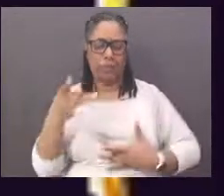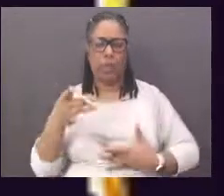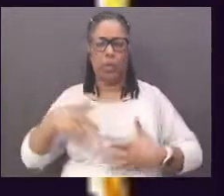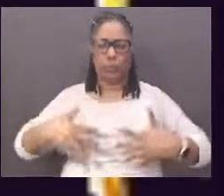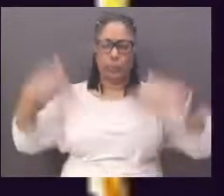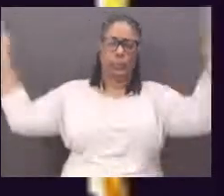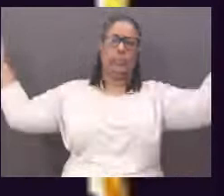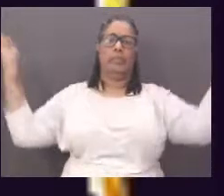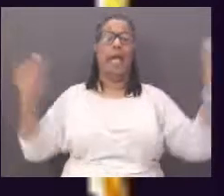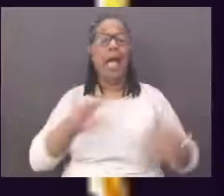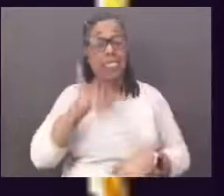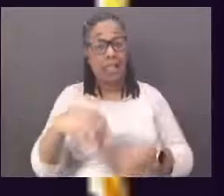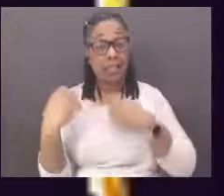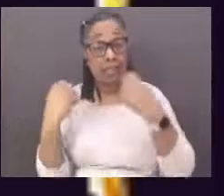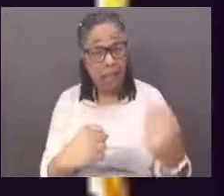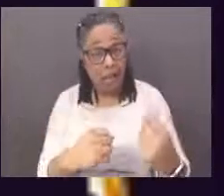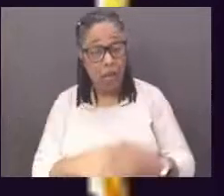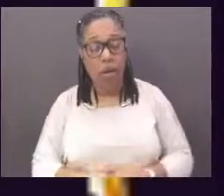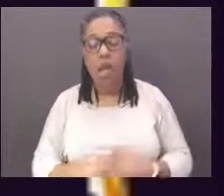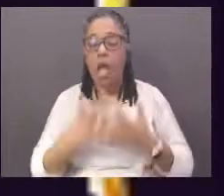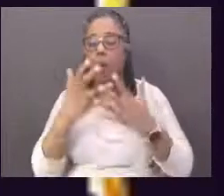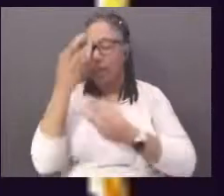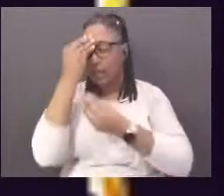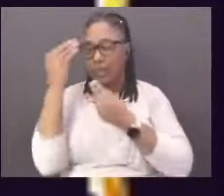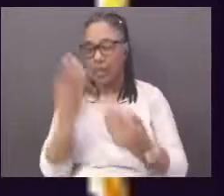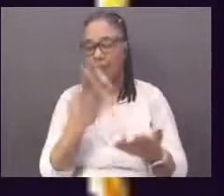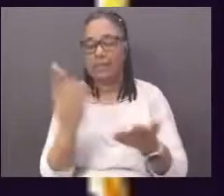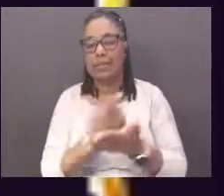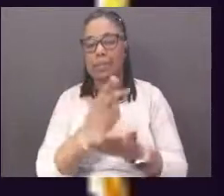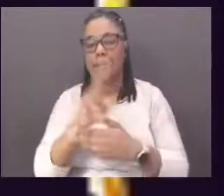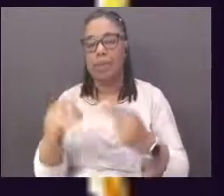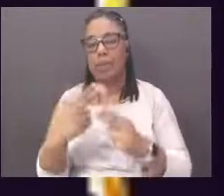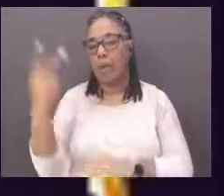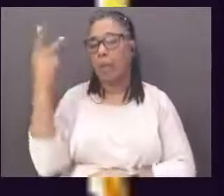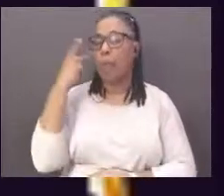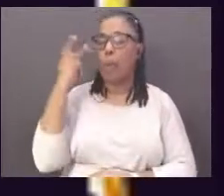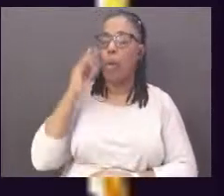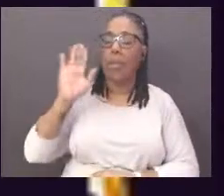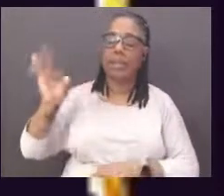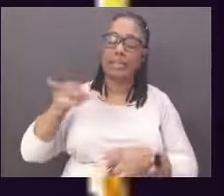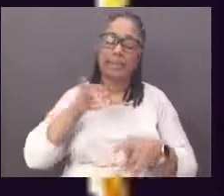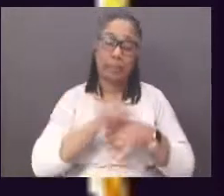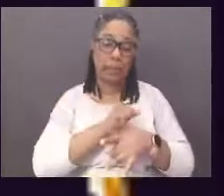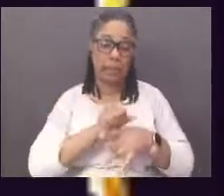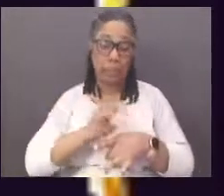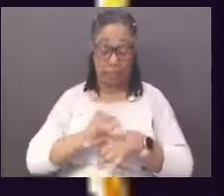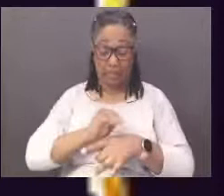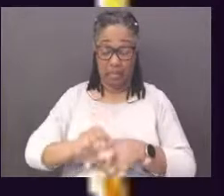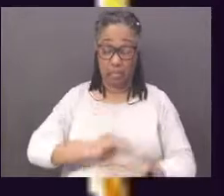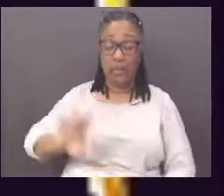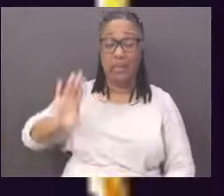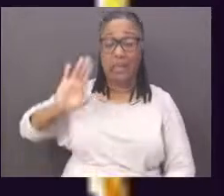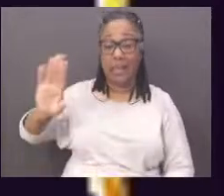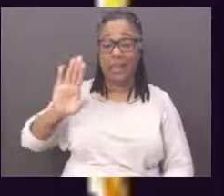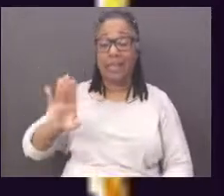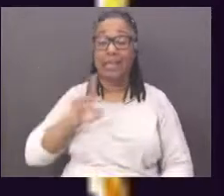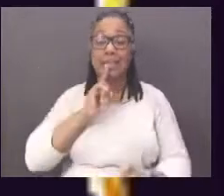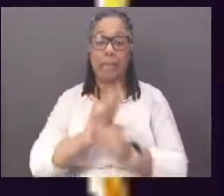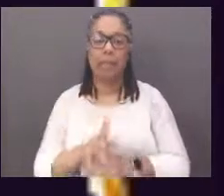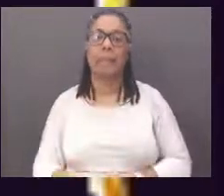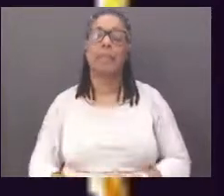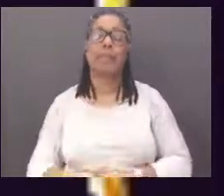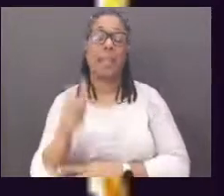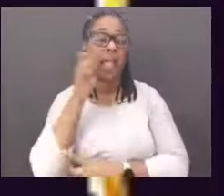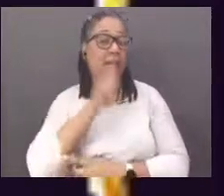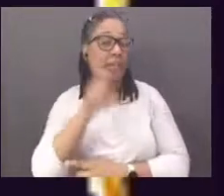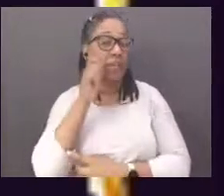about Paul, his ministry, and commitment. Every day, for 2 years and 3 months,